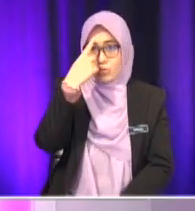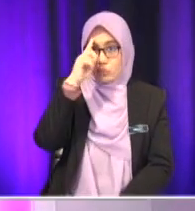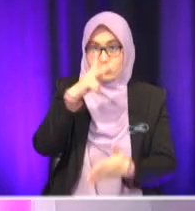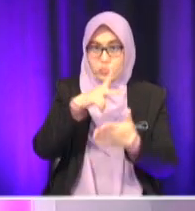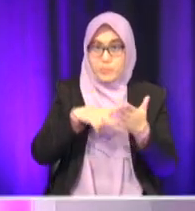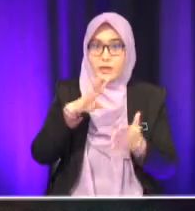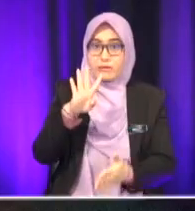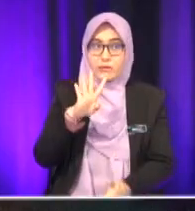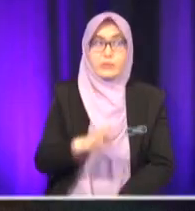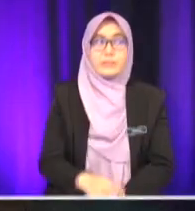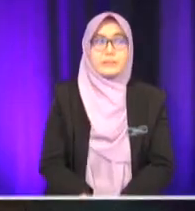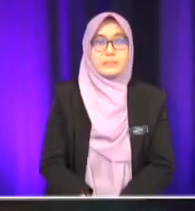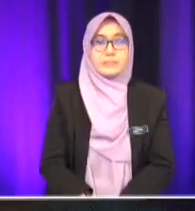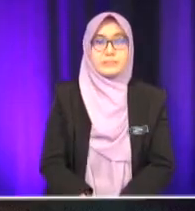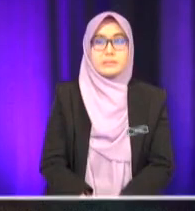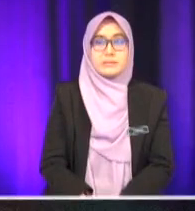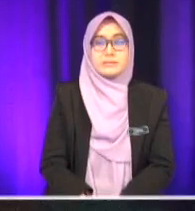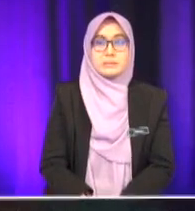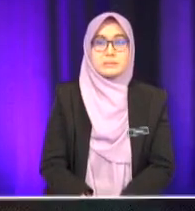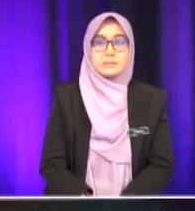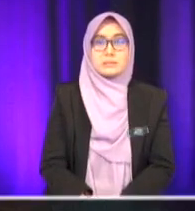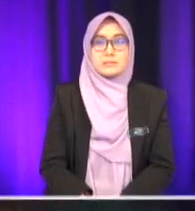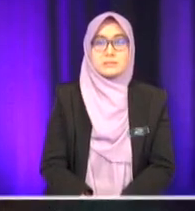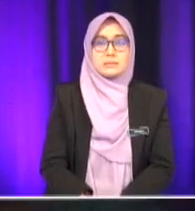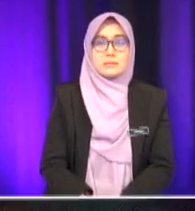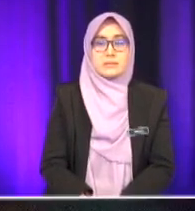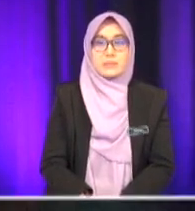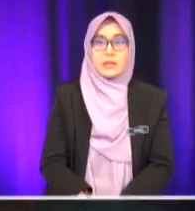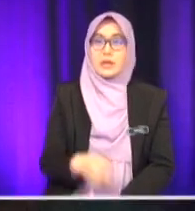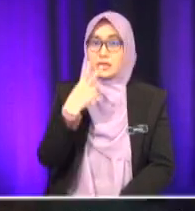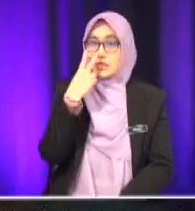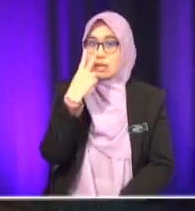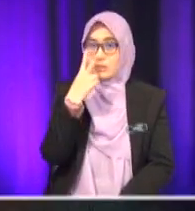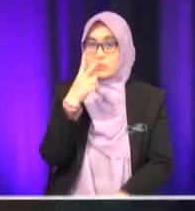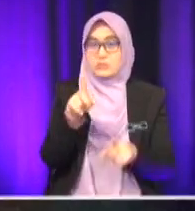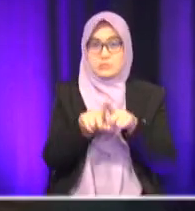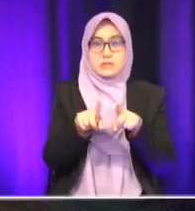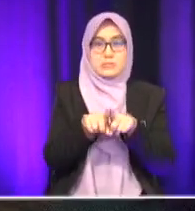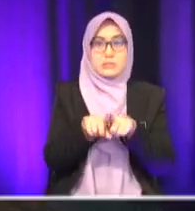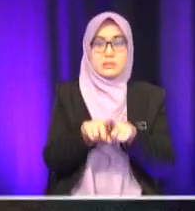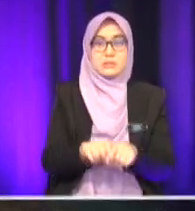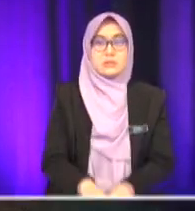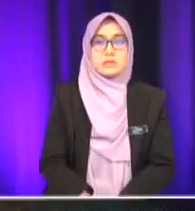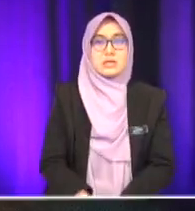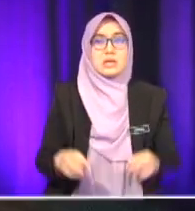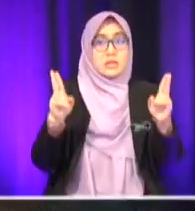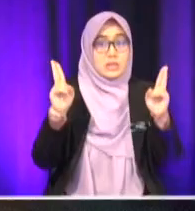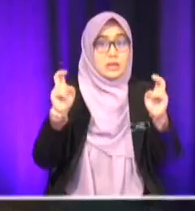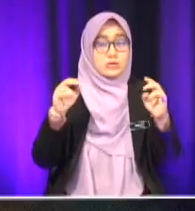So here I have make it bigger. Okay. So we are talking about camping